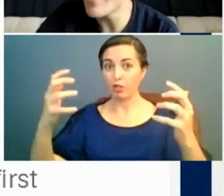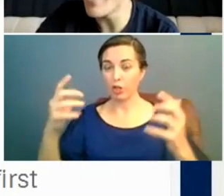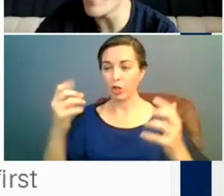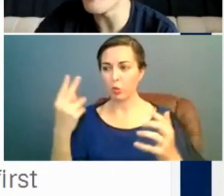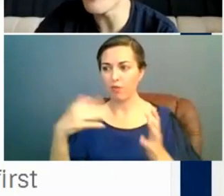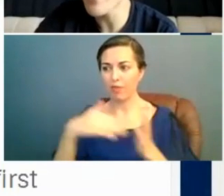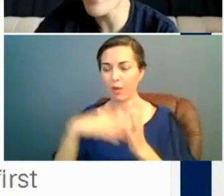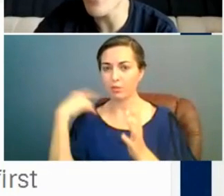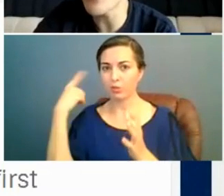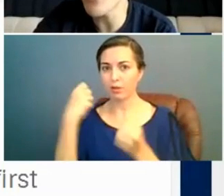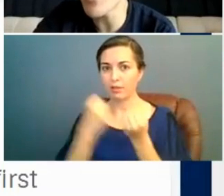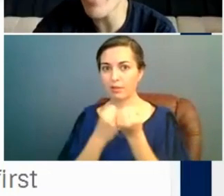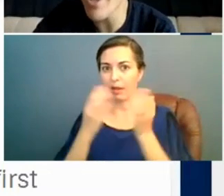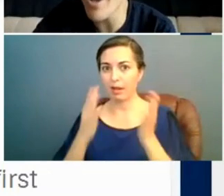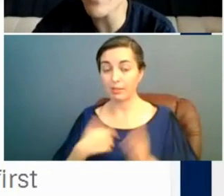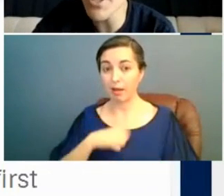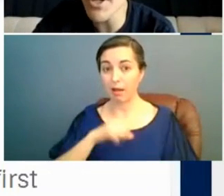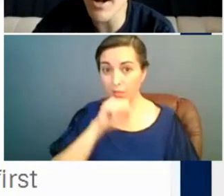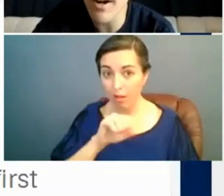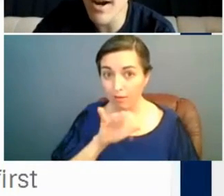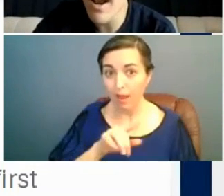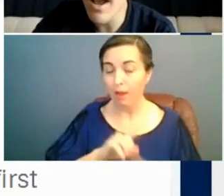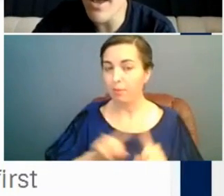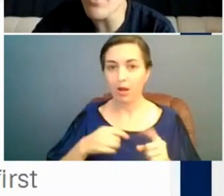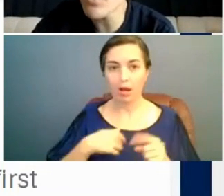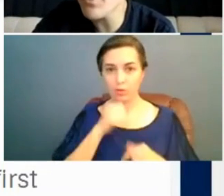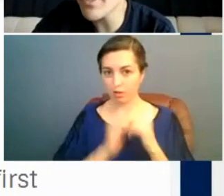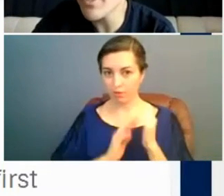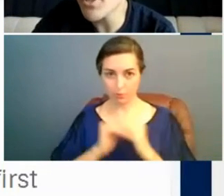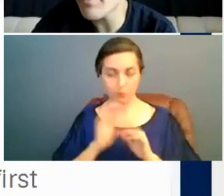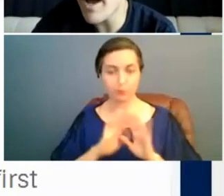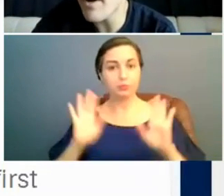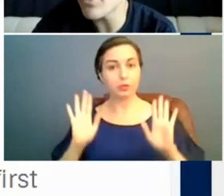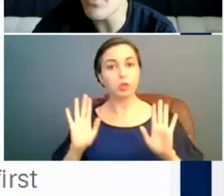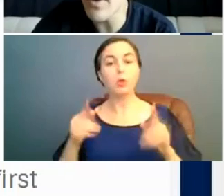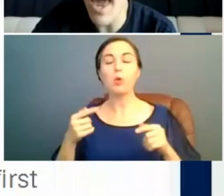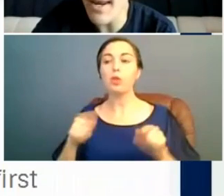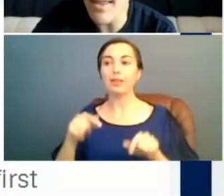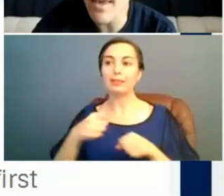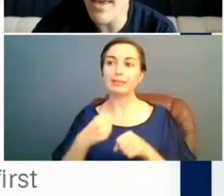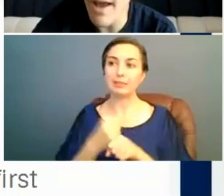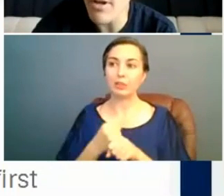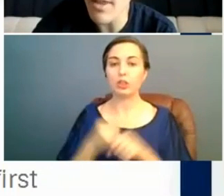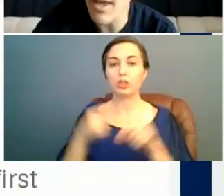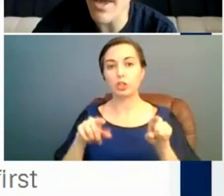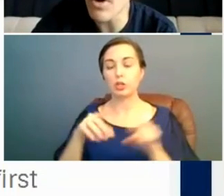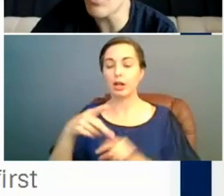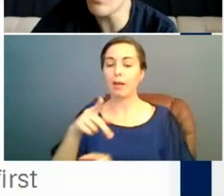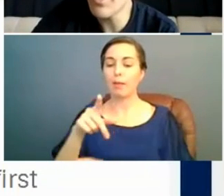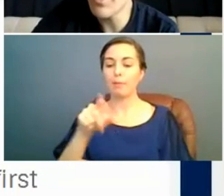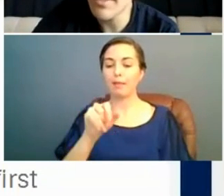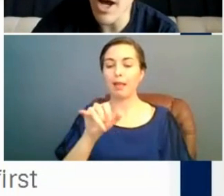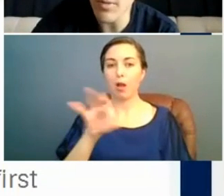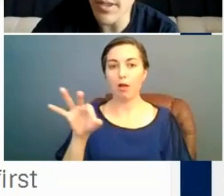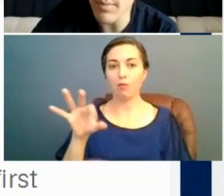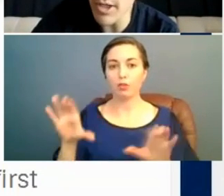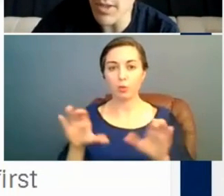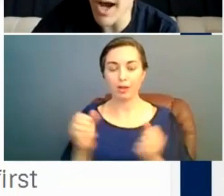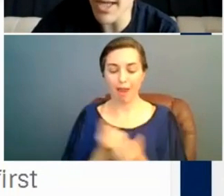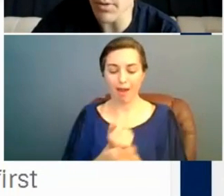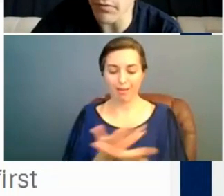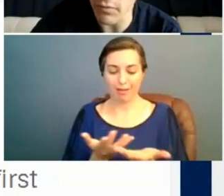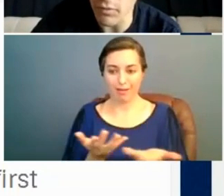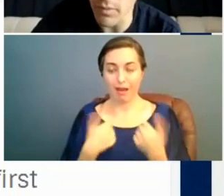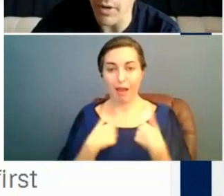it. So during the playoffs this year, it was really just about doing anything and everything I could to help as much